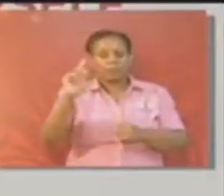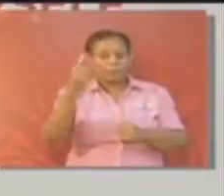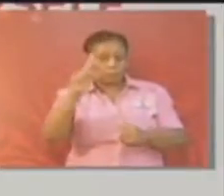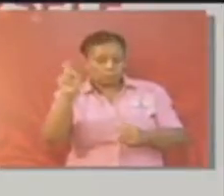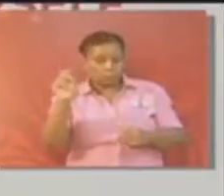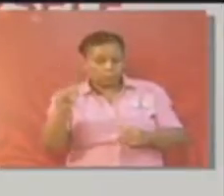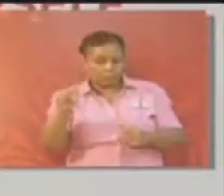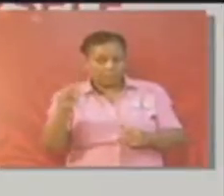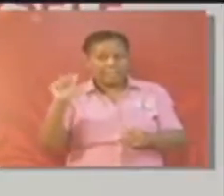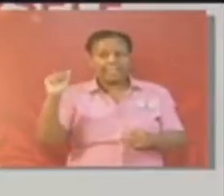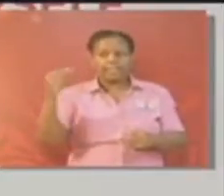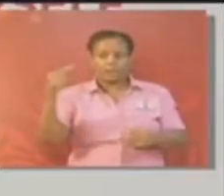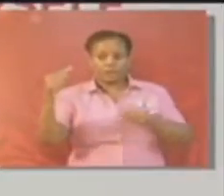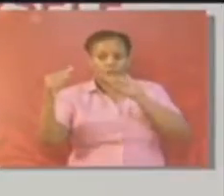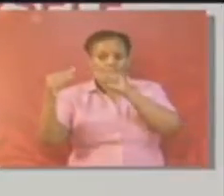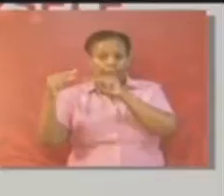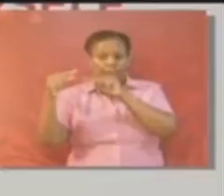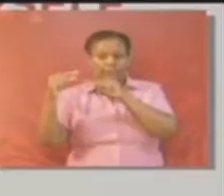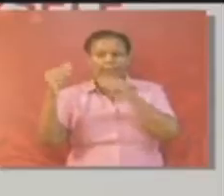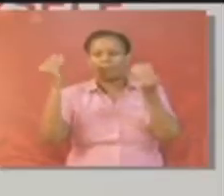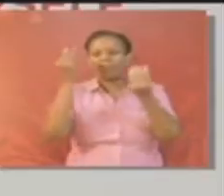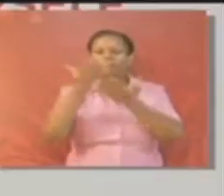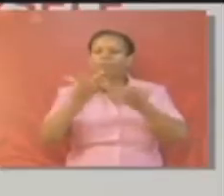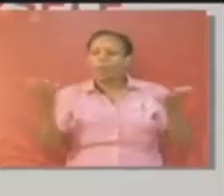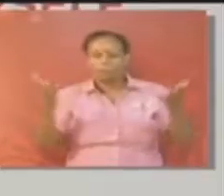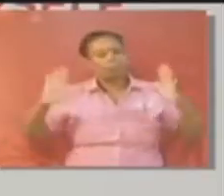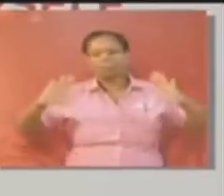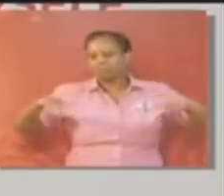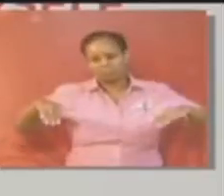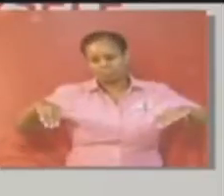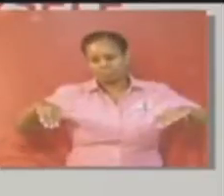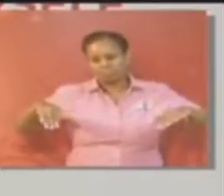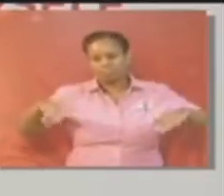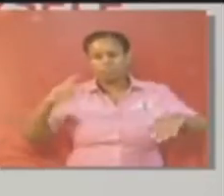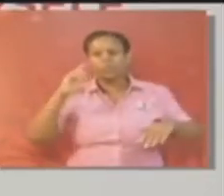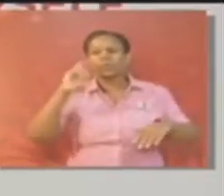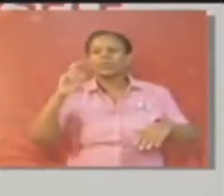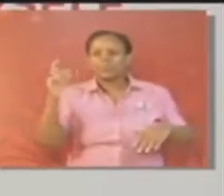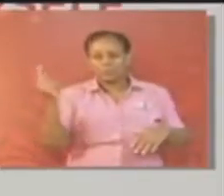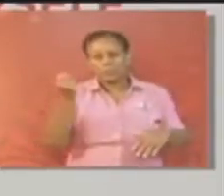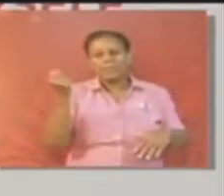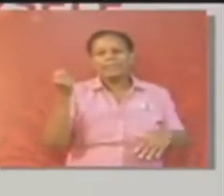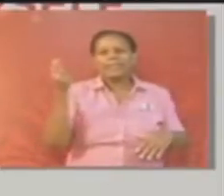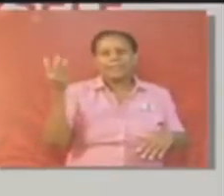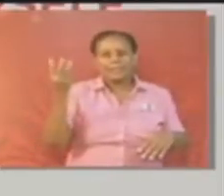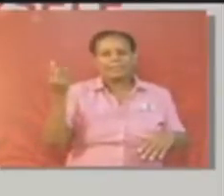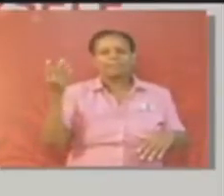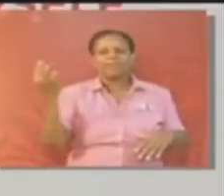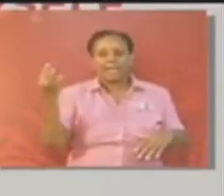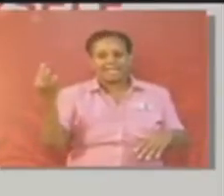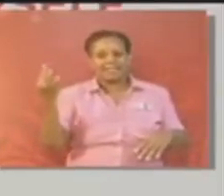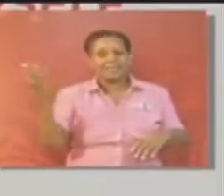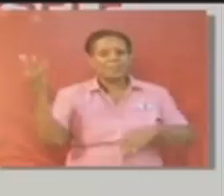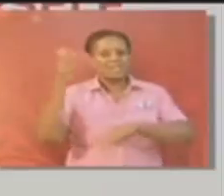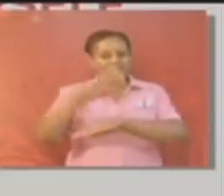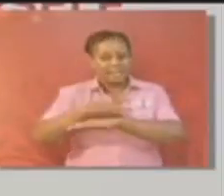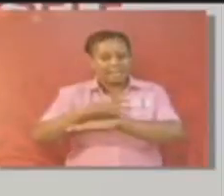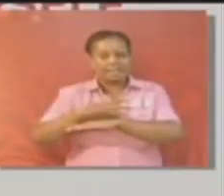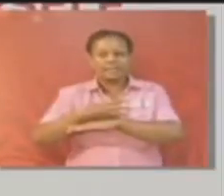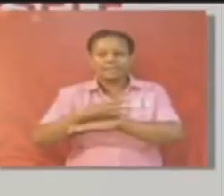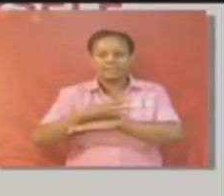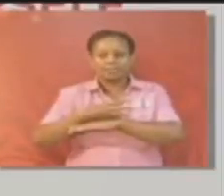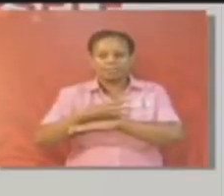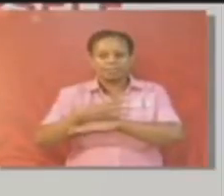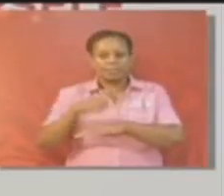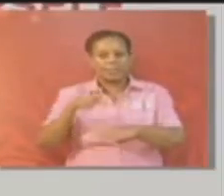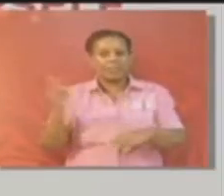the Parliament channel, the Attorney General was in the Parliament Tuesday, Wednesday, Thursday, Friday, 4 days of this week, piloting